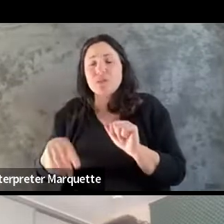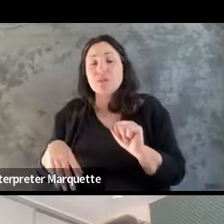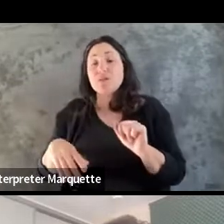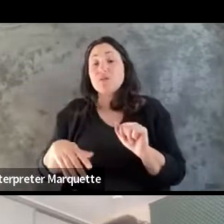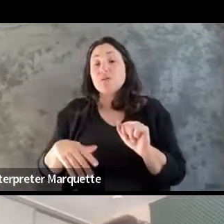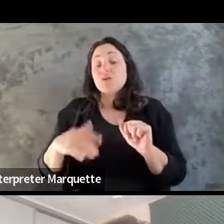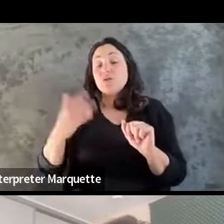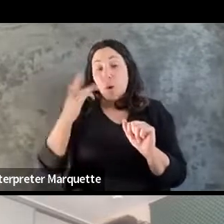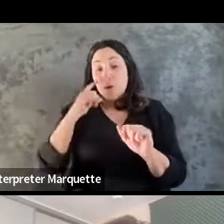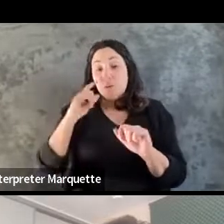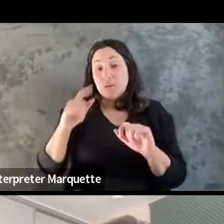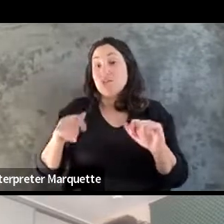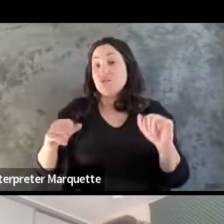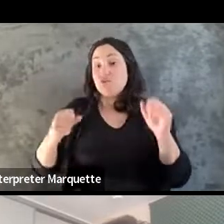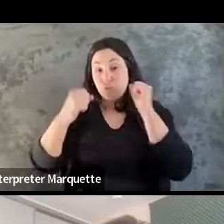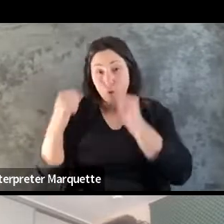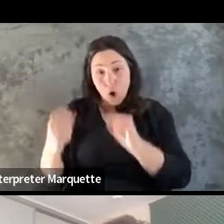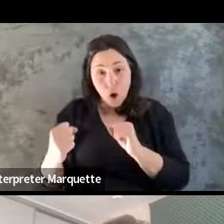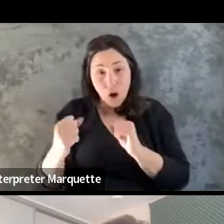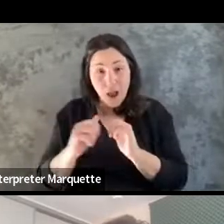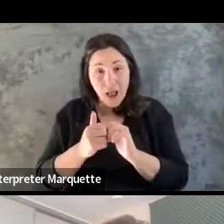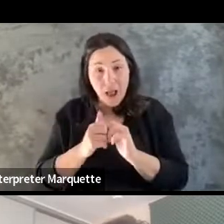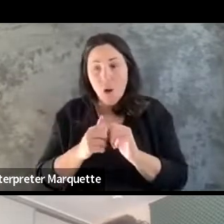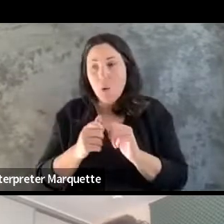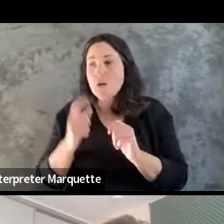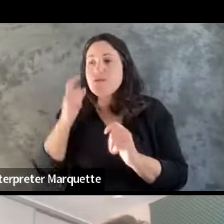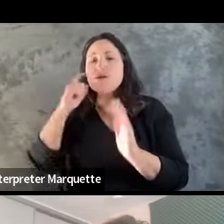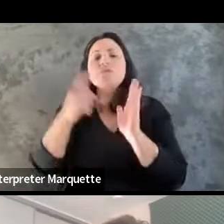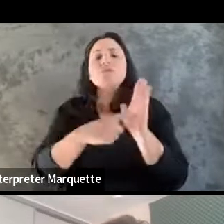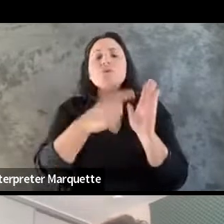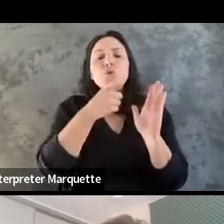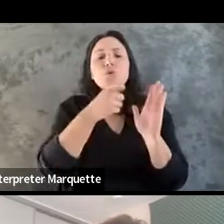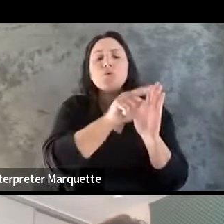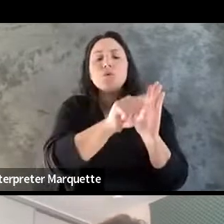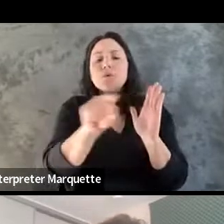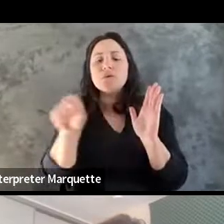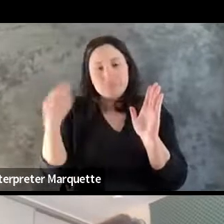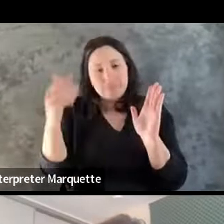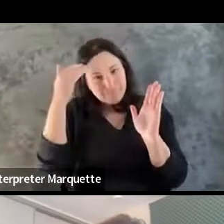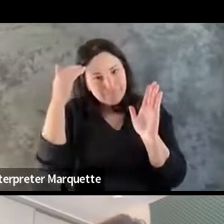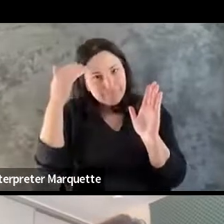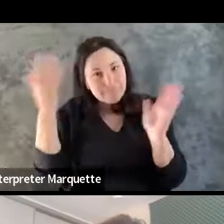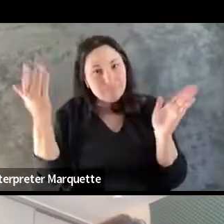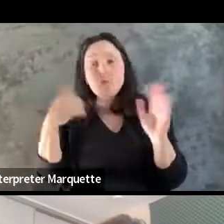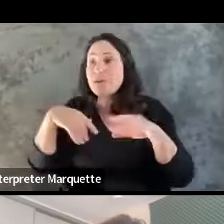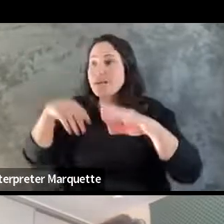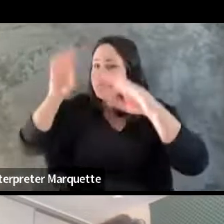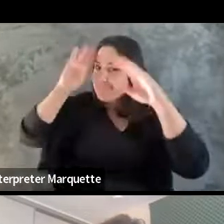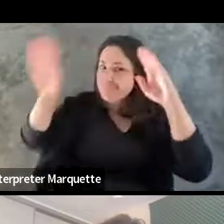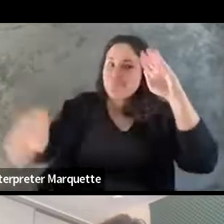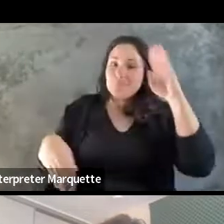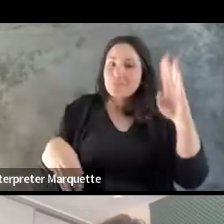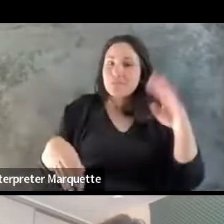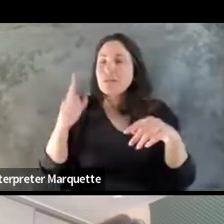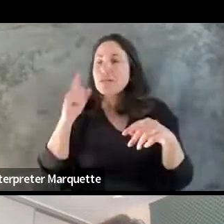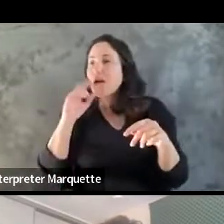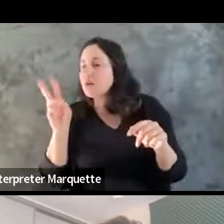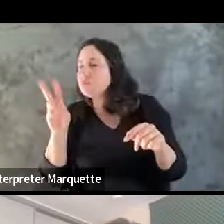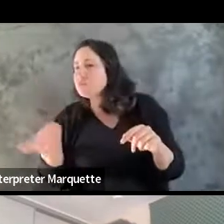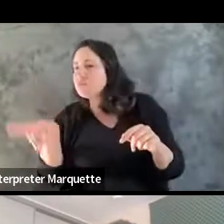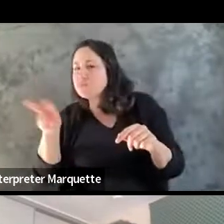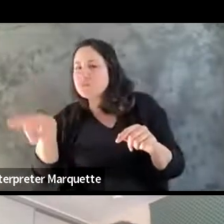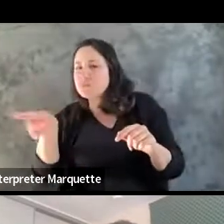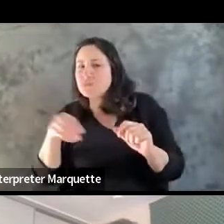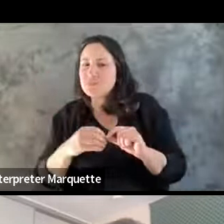we recognize each other, when we acknowledge each other, when we are able to read situations